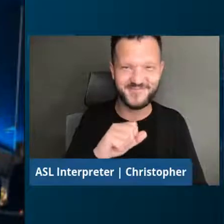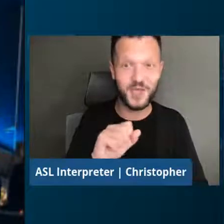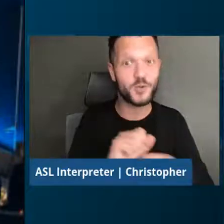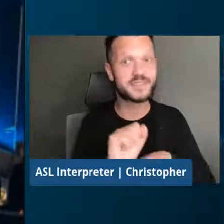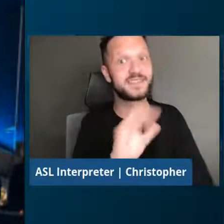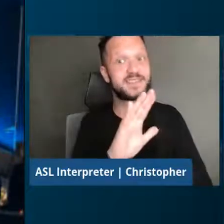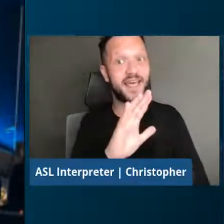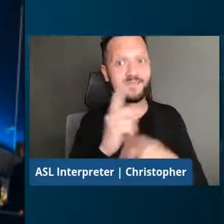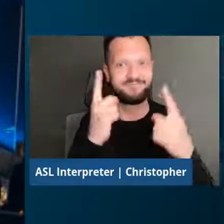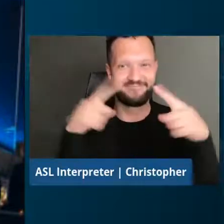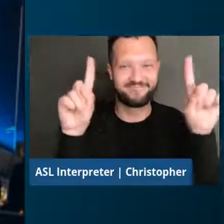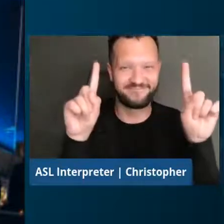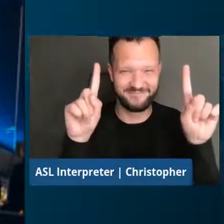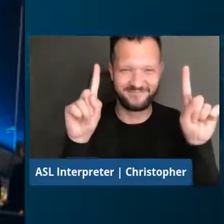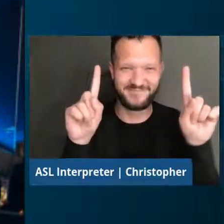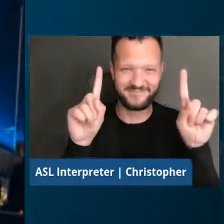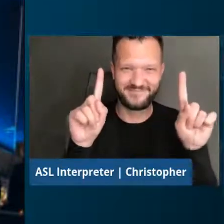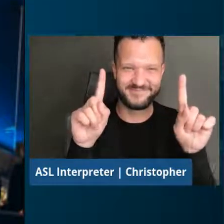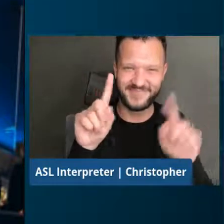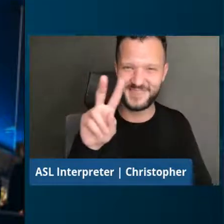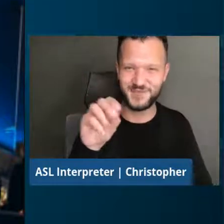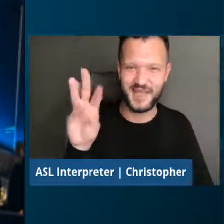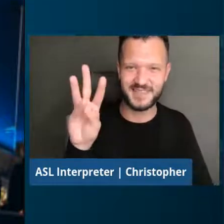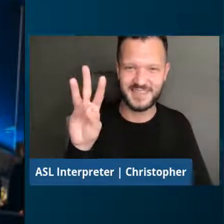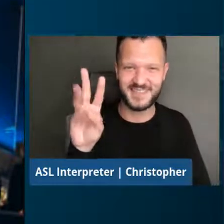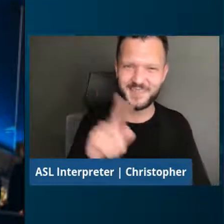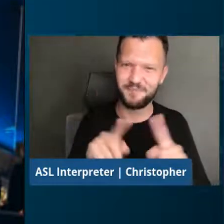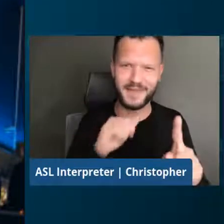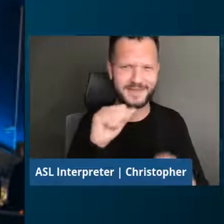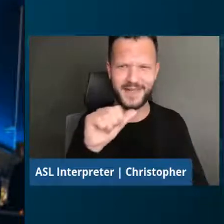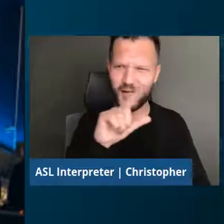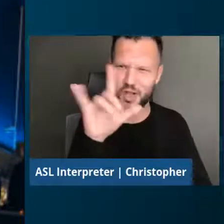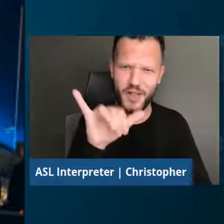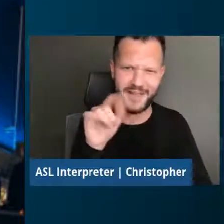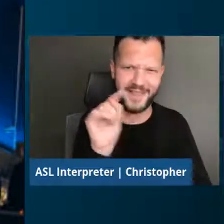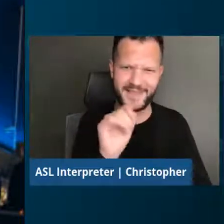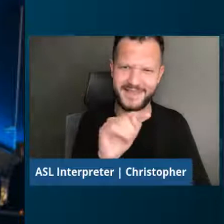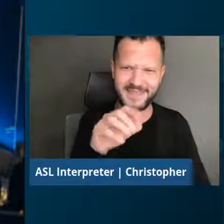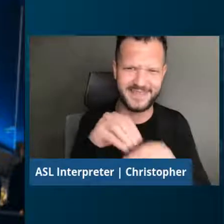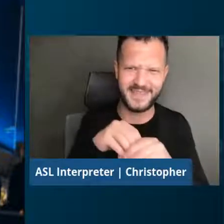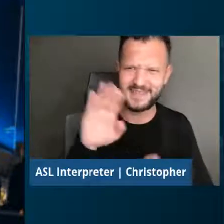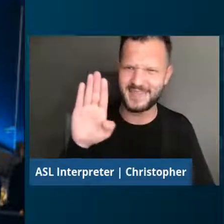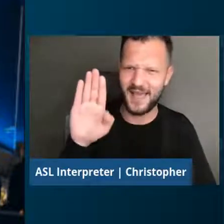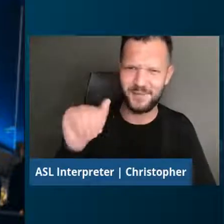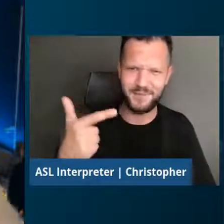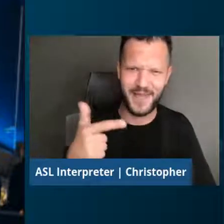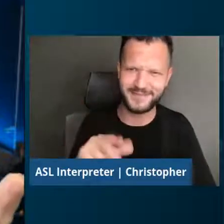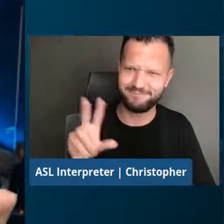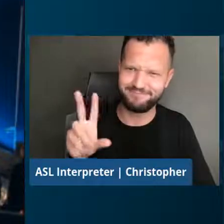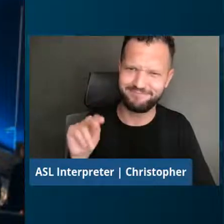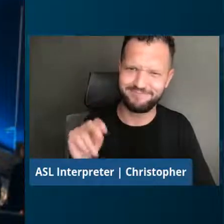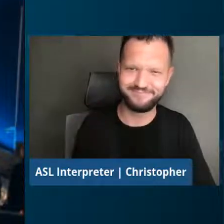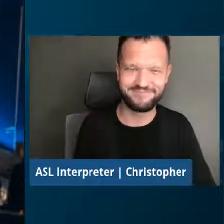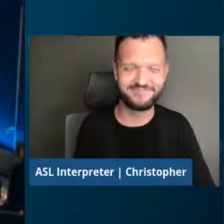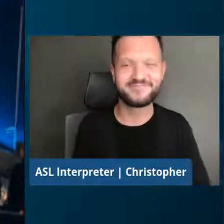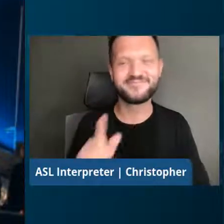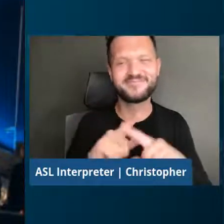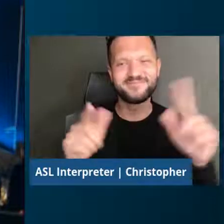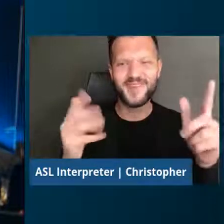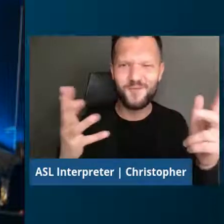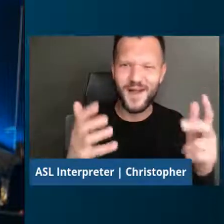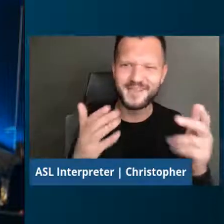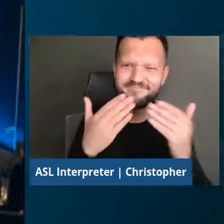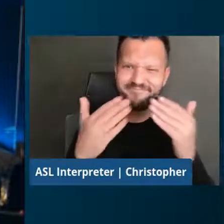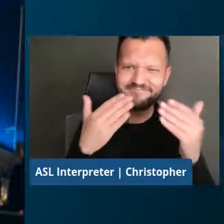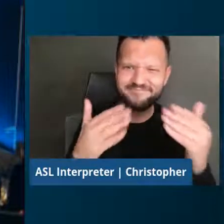ice cream. It just certainly didn't look anything like this. So everyone, I would like to thank you all so much for tuning in